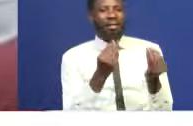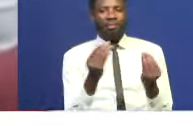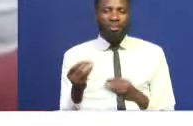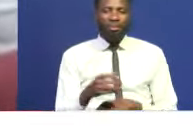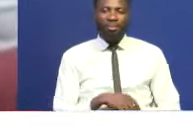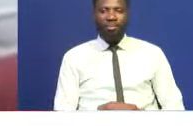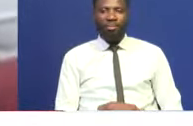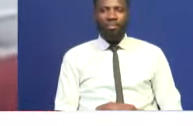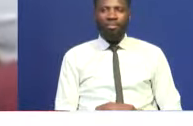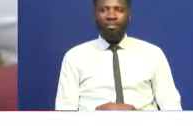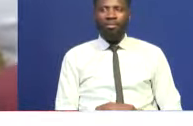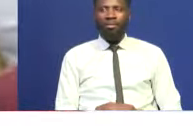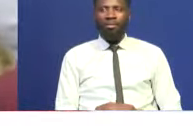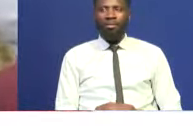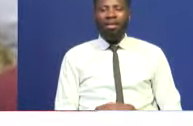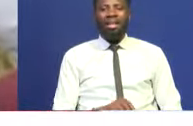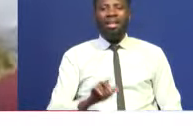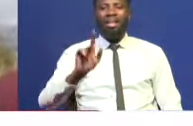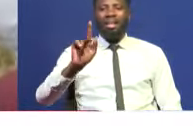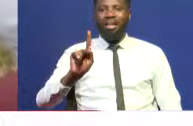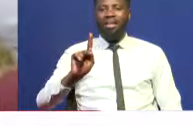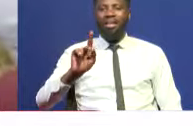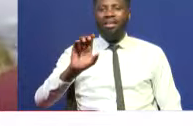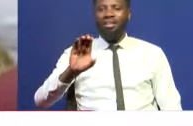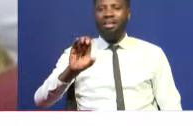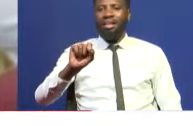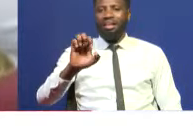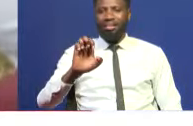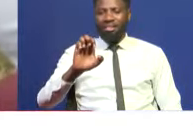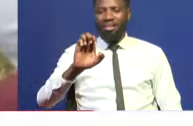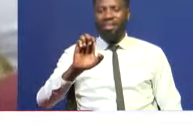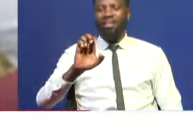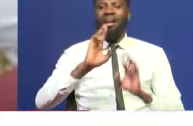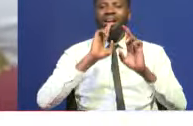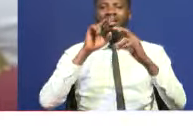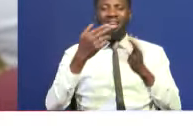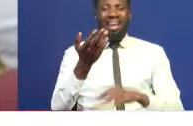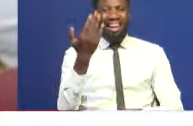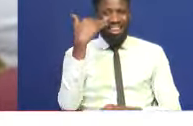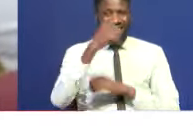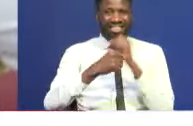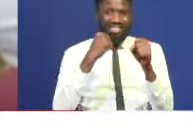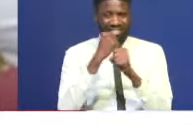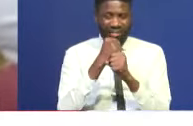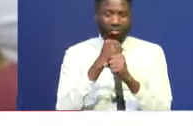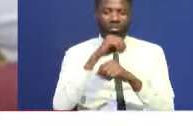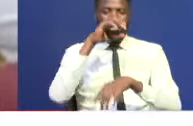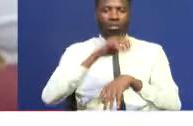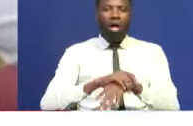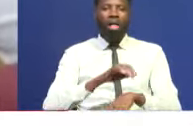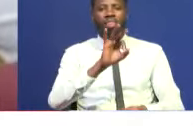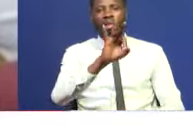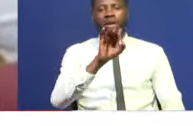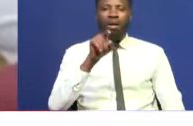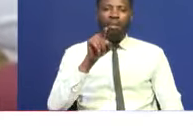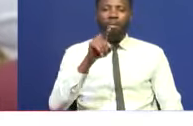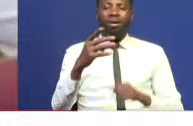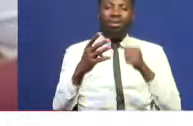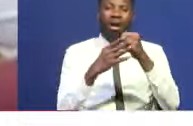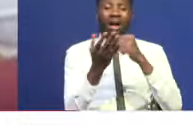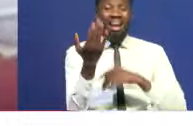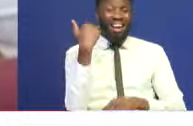very SSC results, it was 3.9, and the last year of